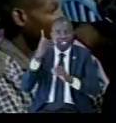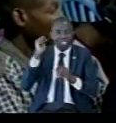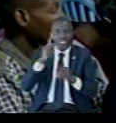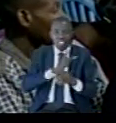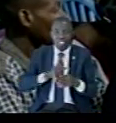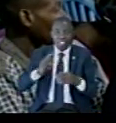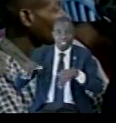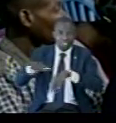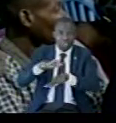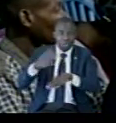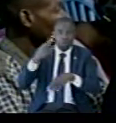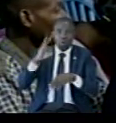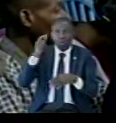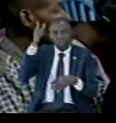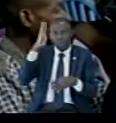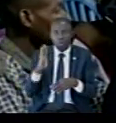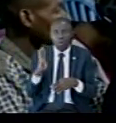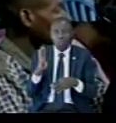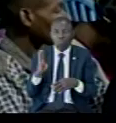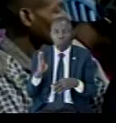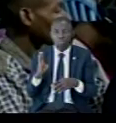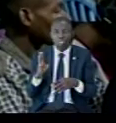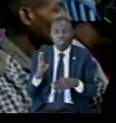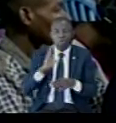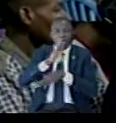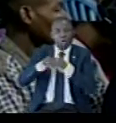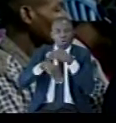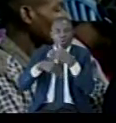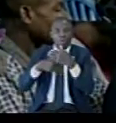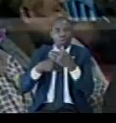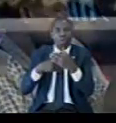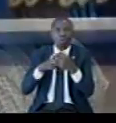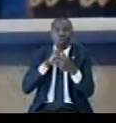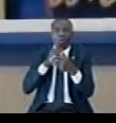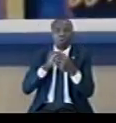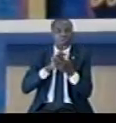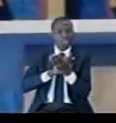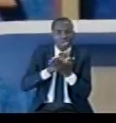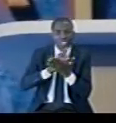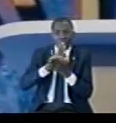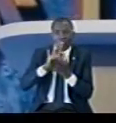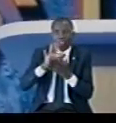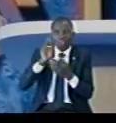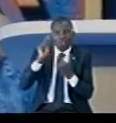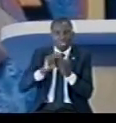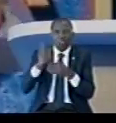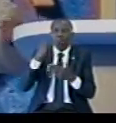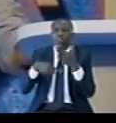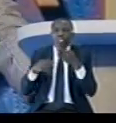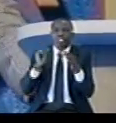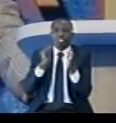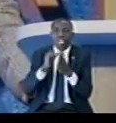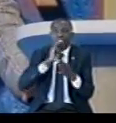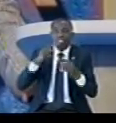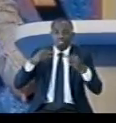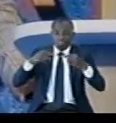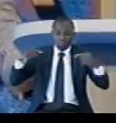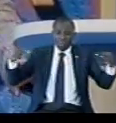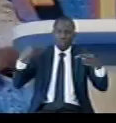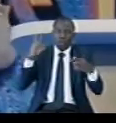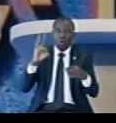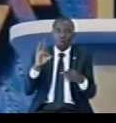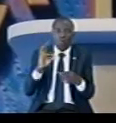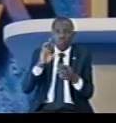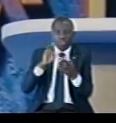kingdom of God? Unrighteousness, what's that? That's the opposite of righteousness.